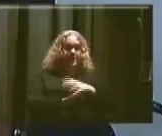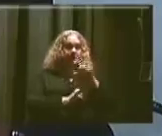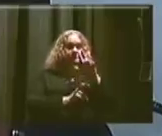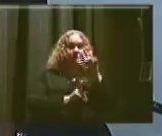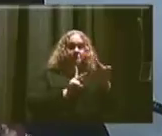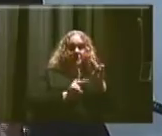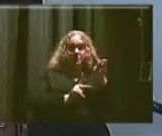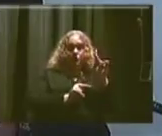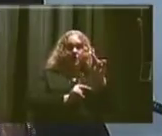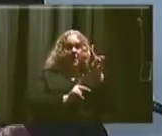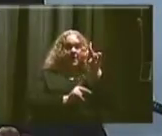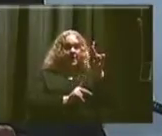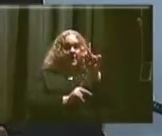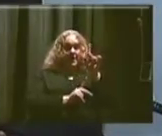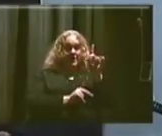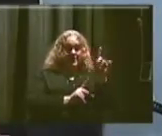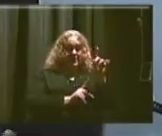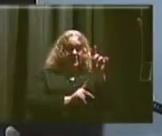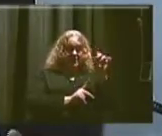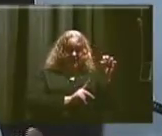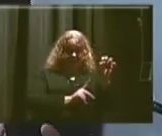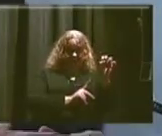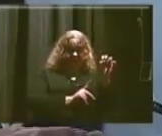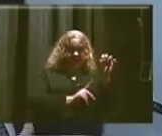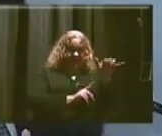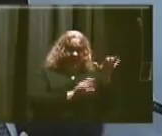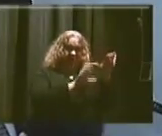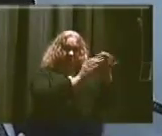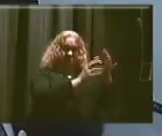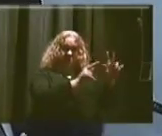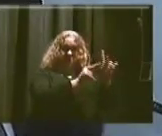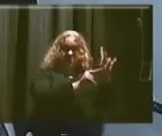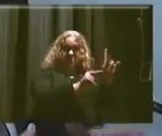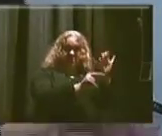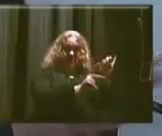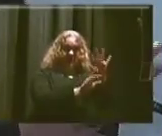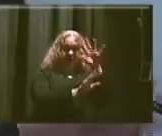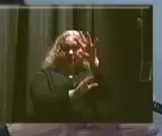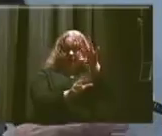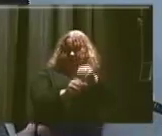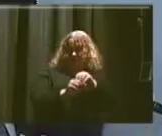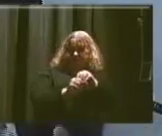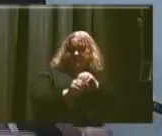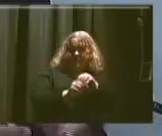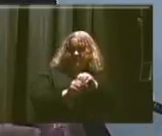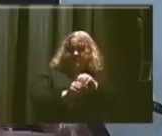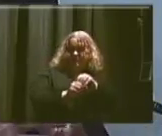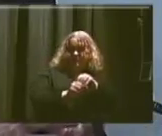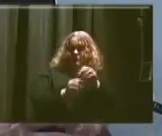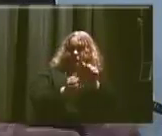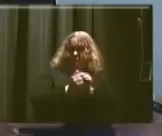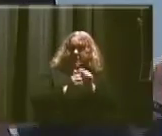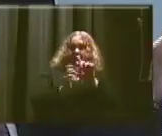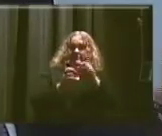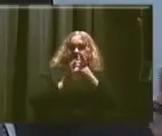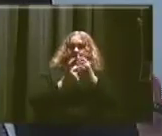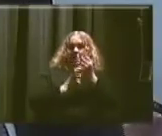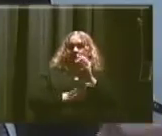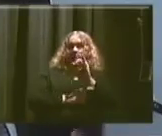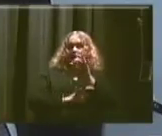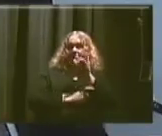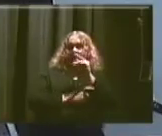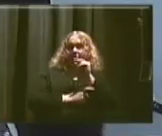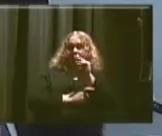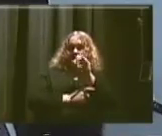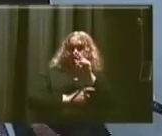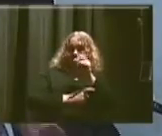been involved with us with the districts of innovation, they wanted an approval from the seven